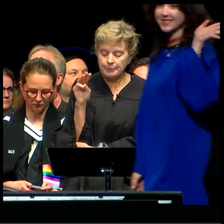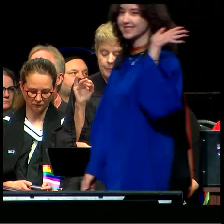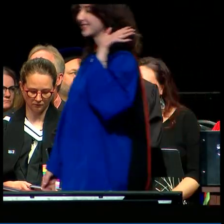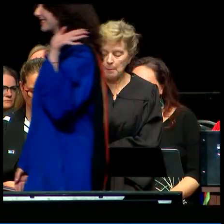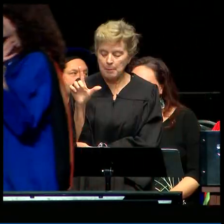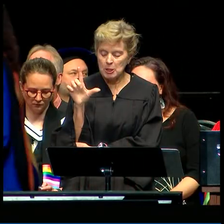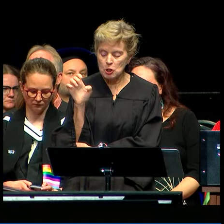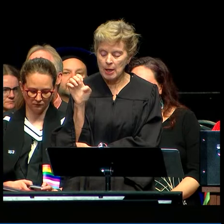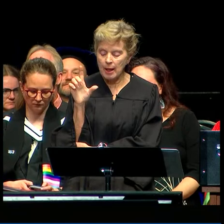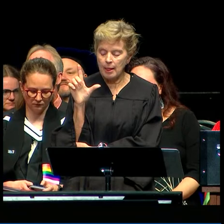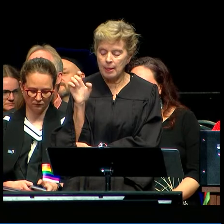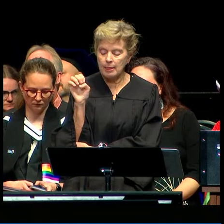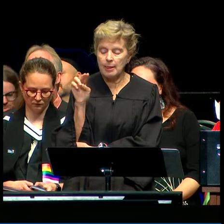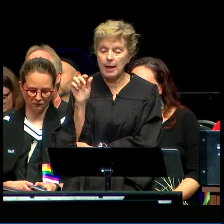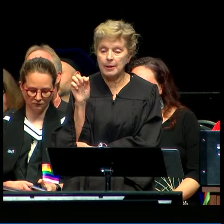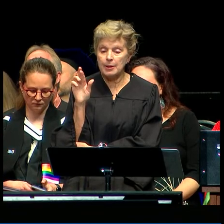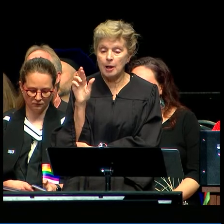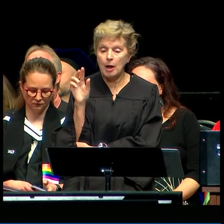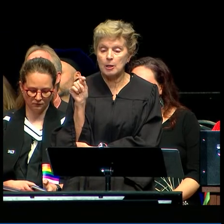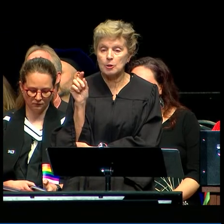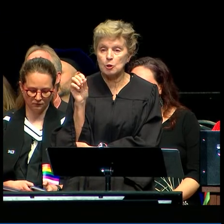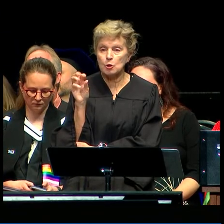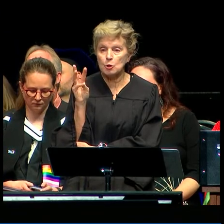Michelle Lenartovic.